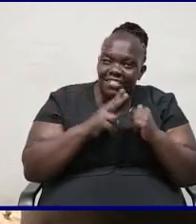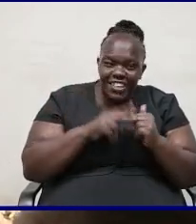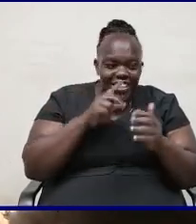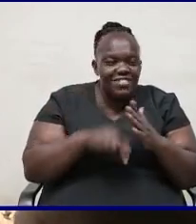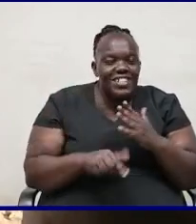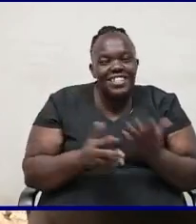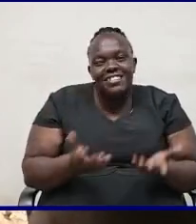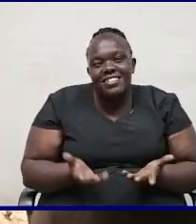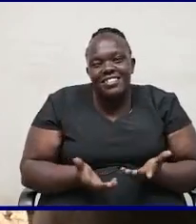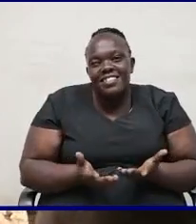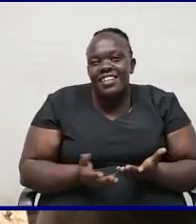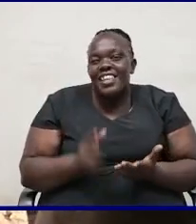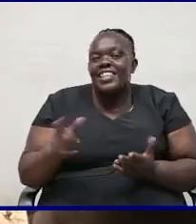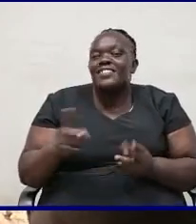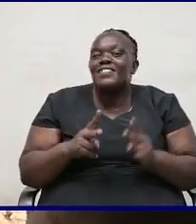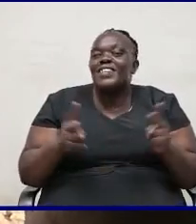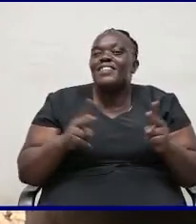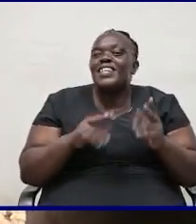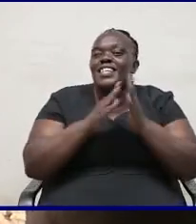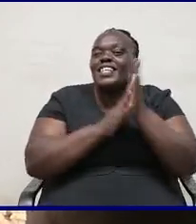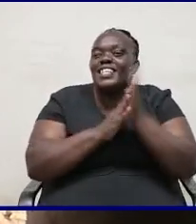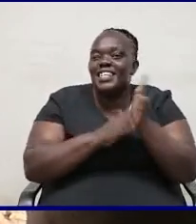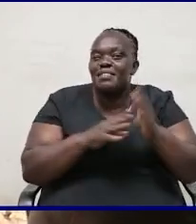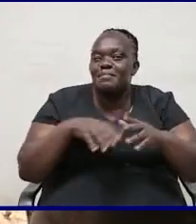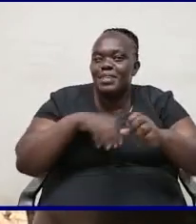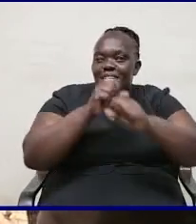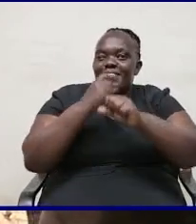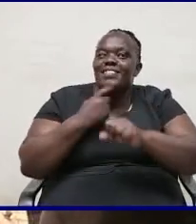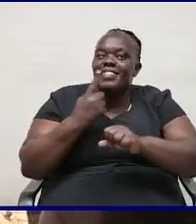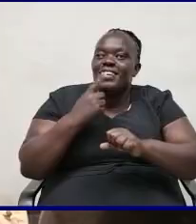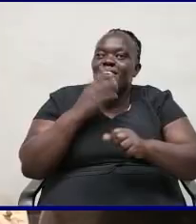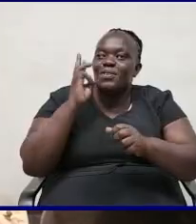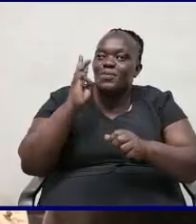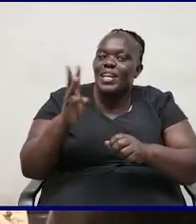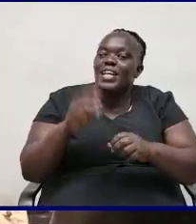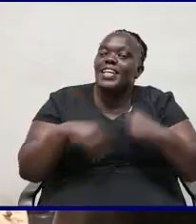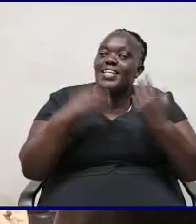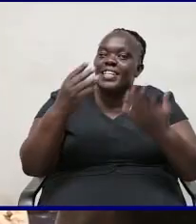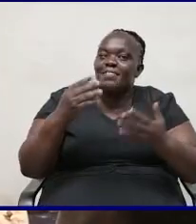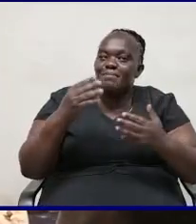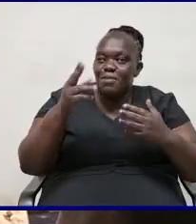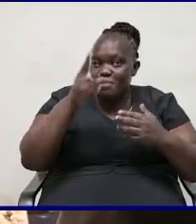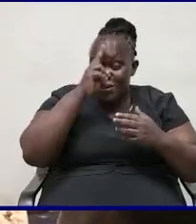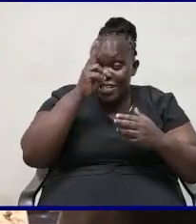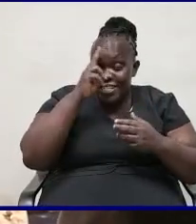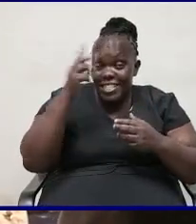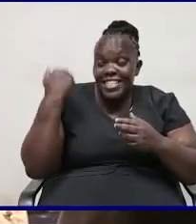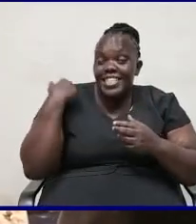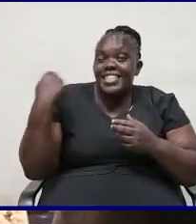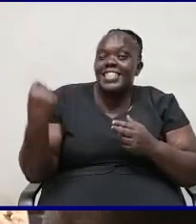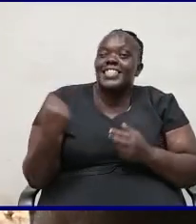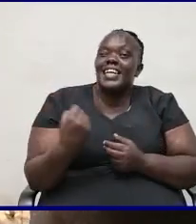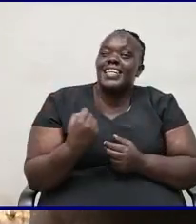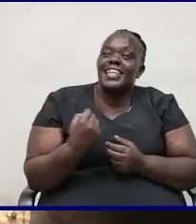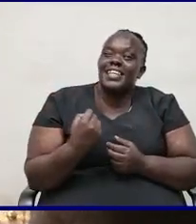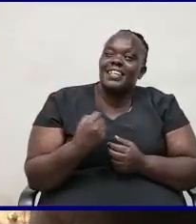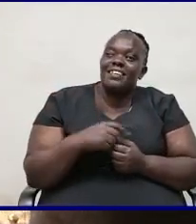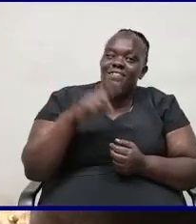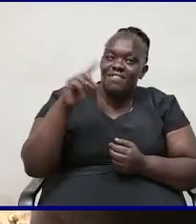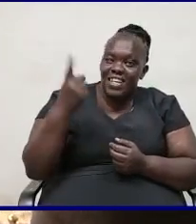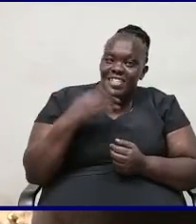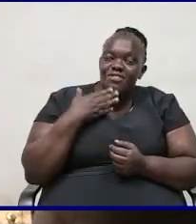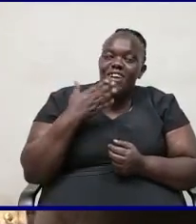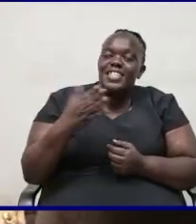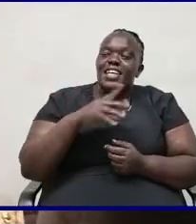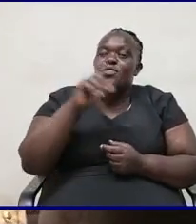So that is paisana, but of course the president said to pakupapia kwa askari kanga, who was here yesterday. Now over to you, who's the first to ask